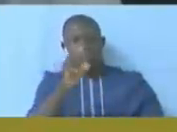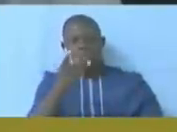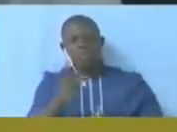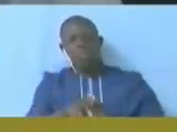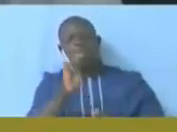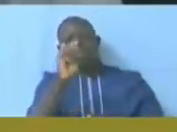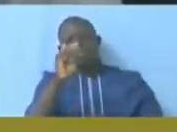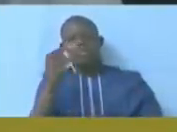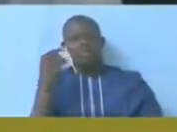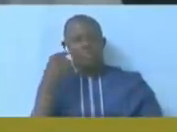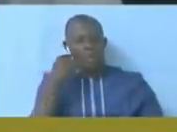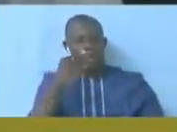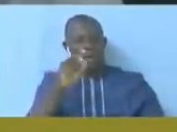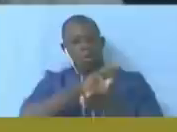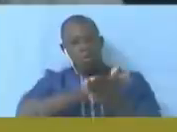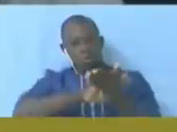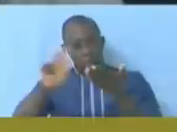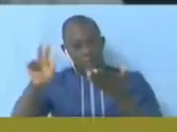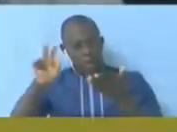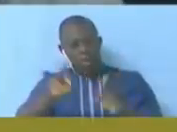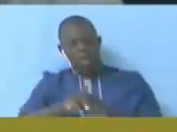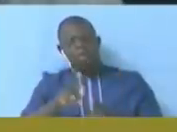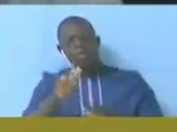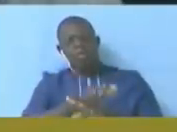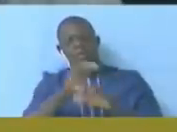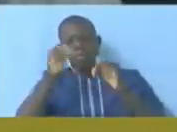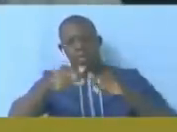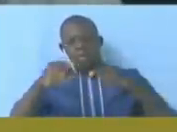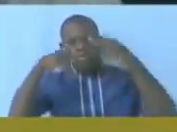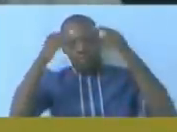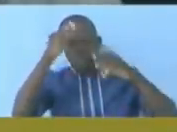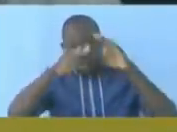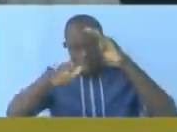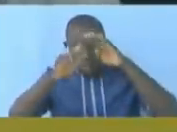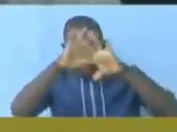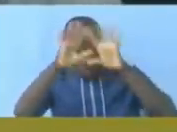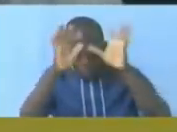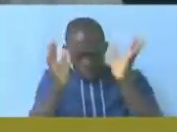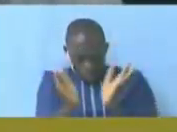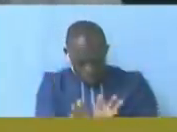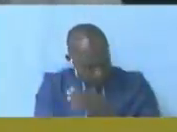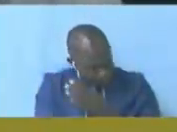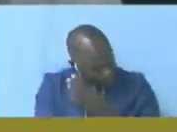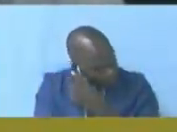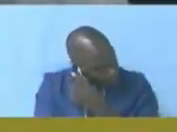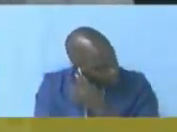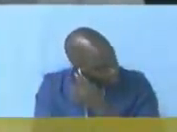it a day and a week. Madam, the public hearings. Meeting's adjourned. Thank you. Thank you so much.